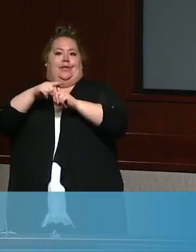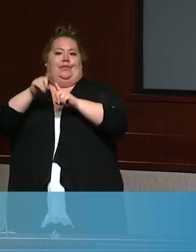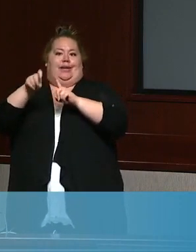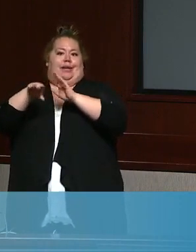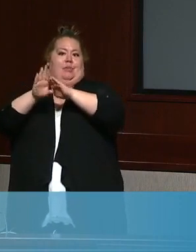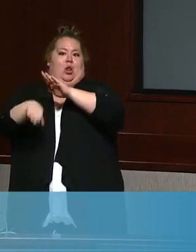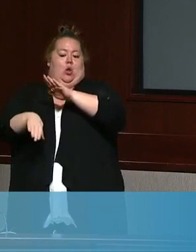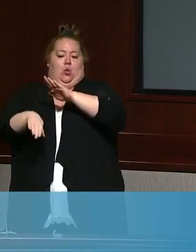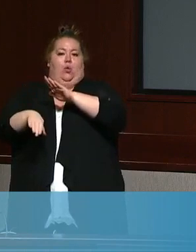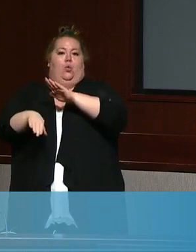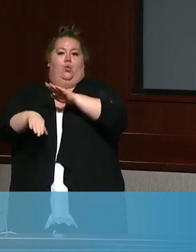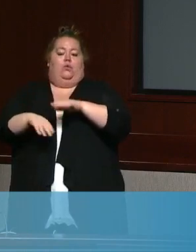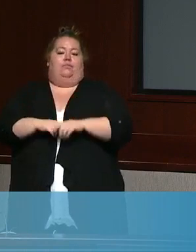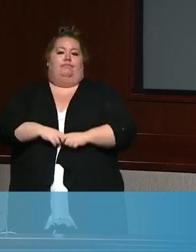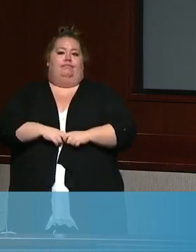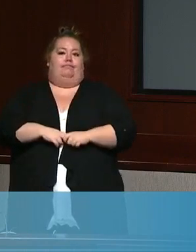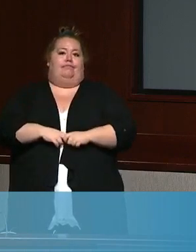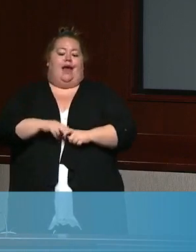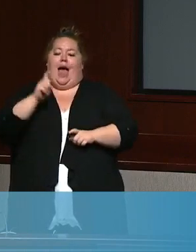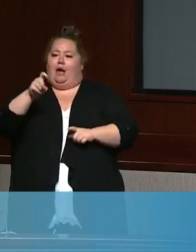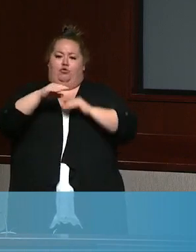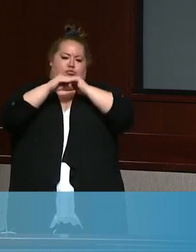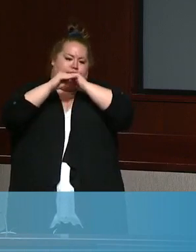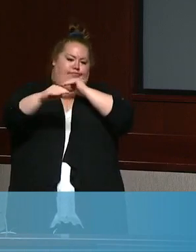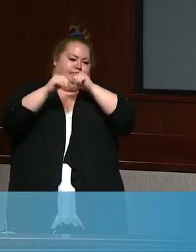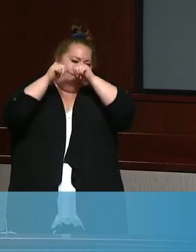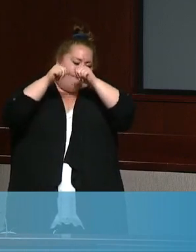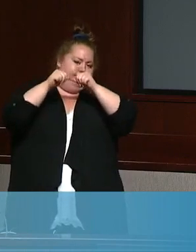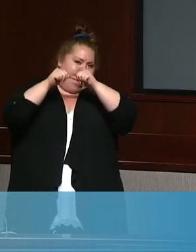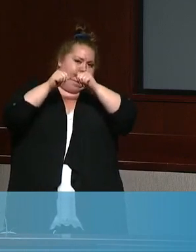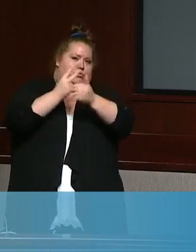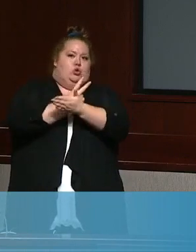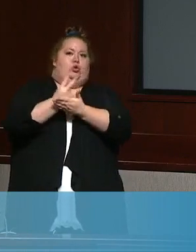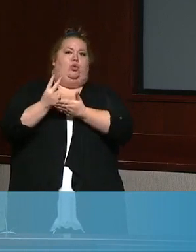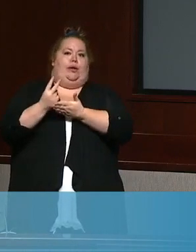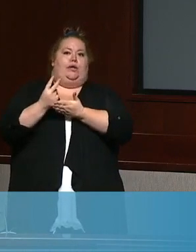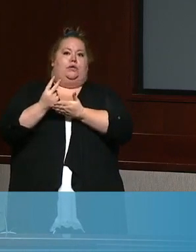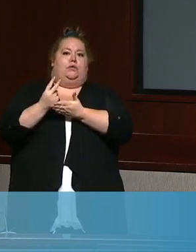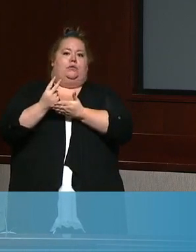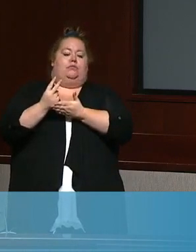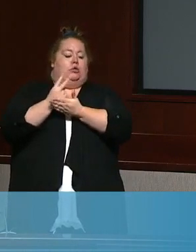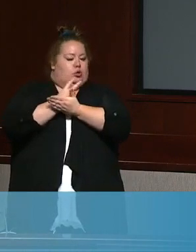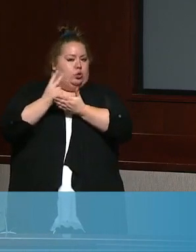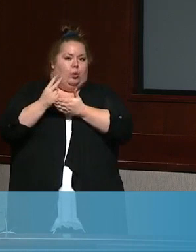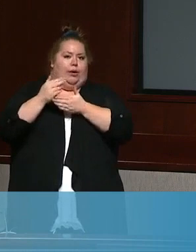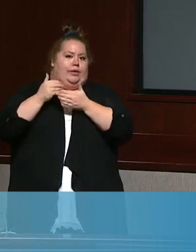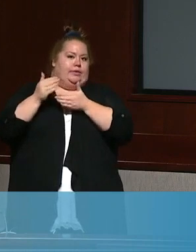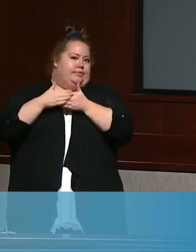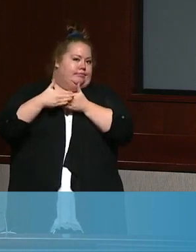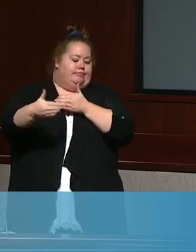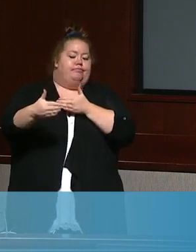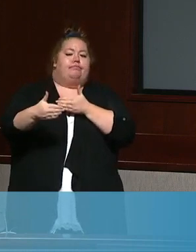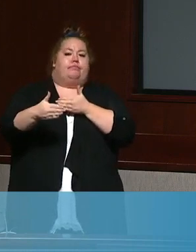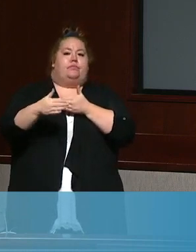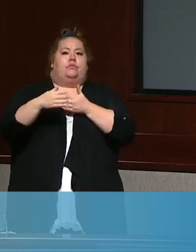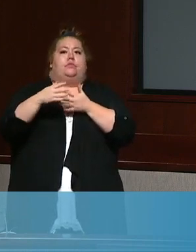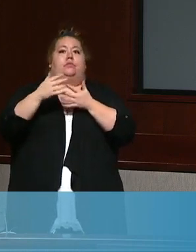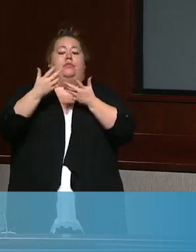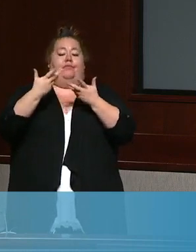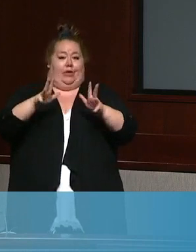have to maintain that position for a 2-week period, 2 consecutive weeks, in order to be qualified to move to the red